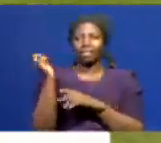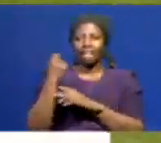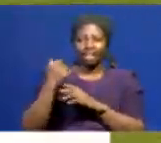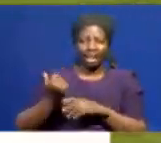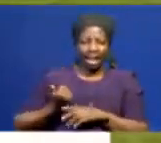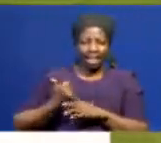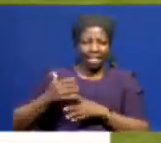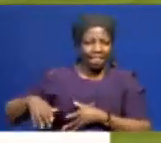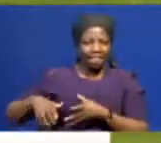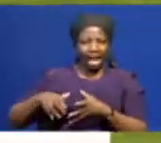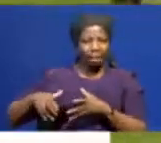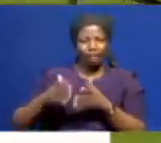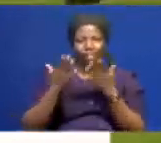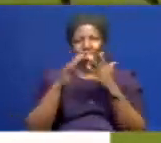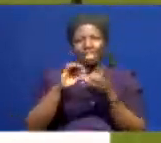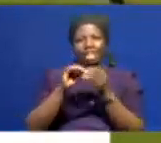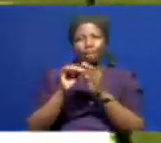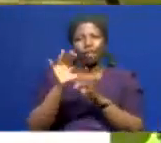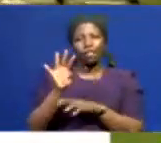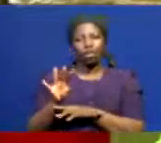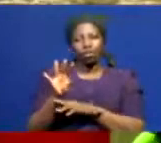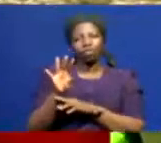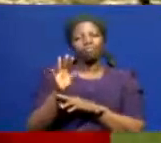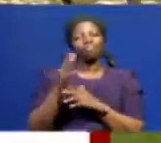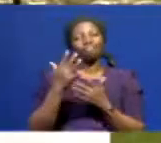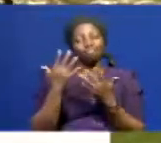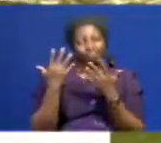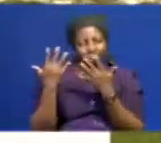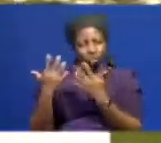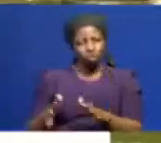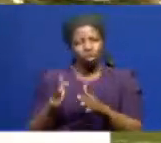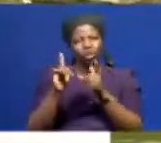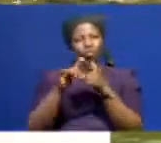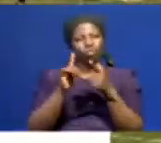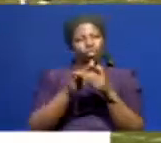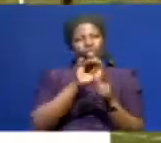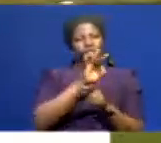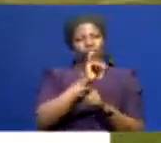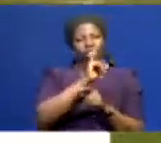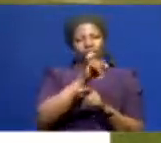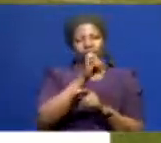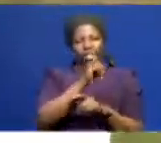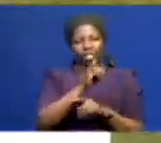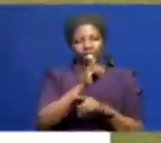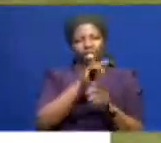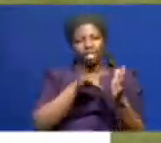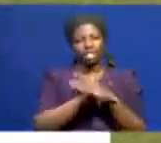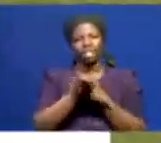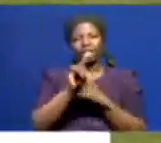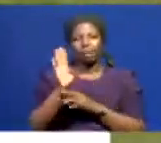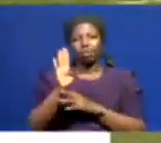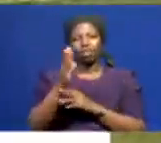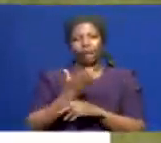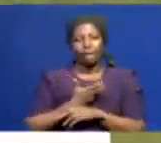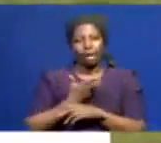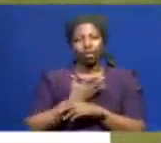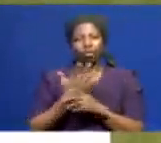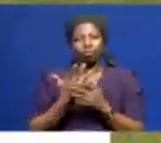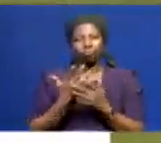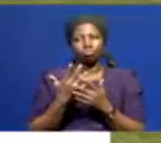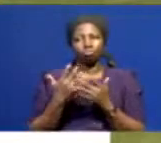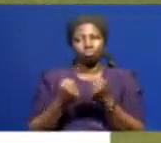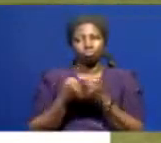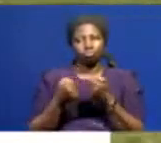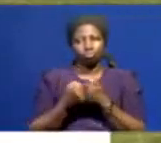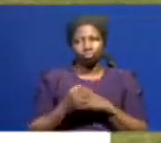finished fourth after losing to Fiji 22-10 in bronze medal match. Anna Munyak and Brenda Nyabiage scored tries for Kenya, while